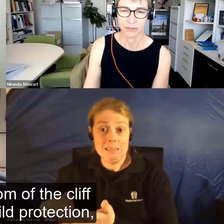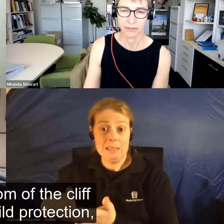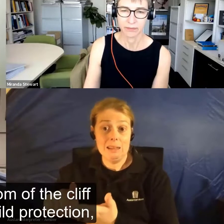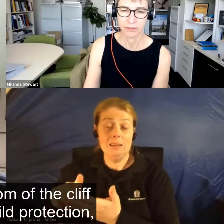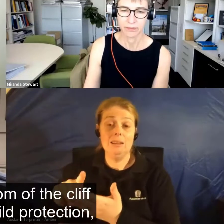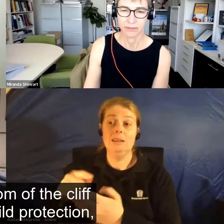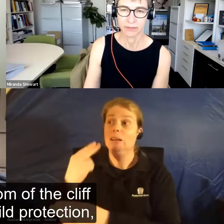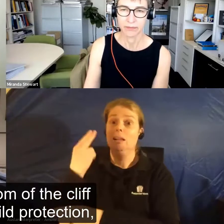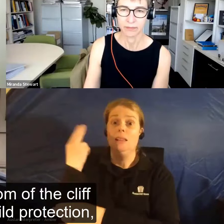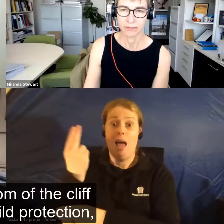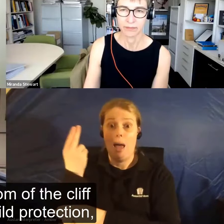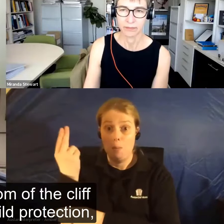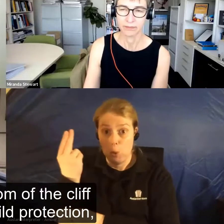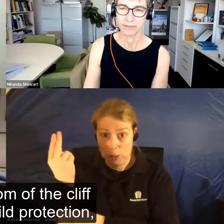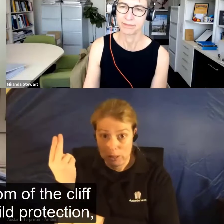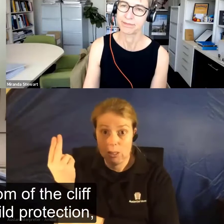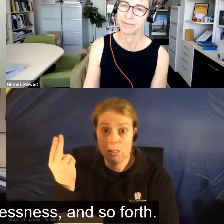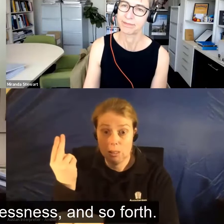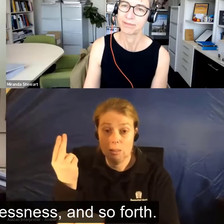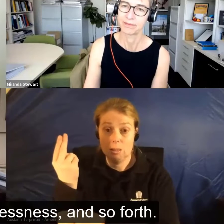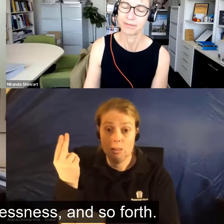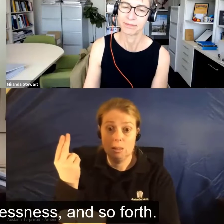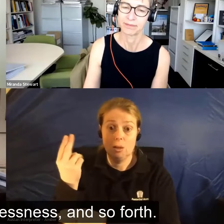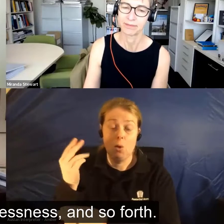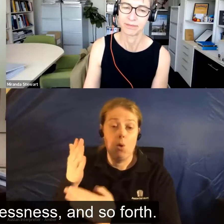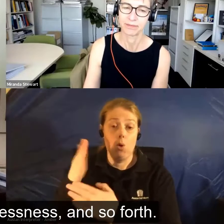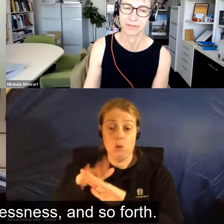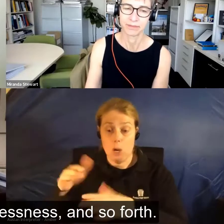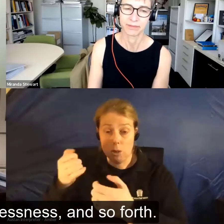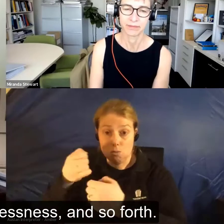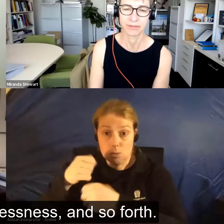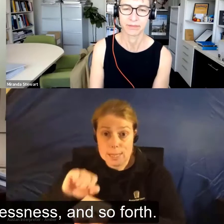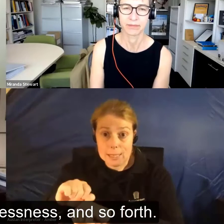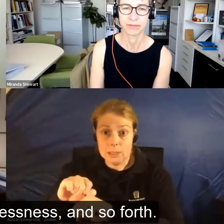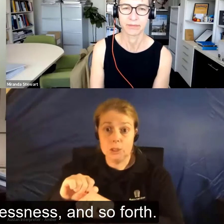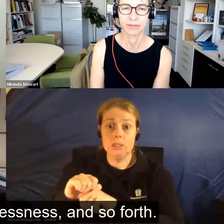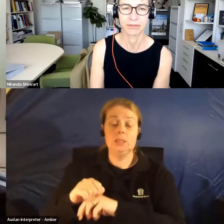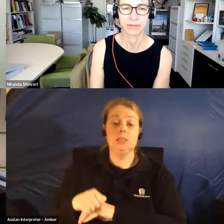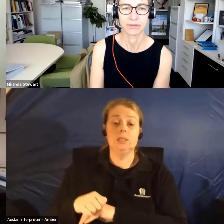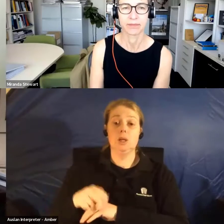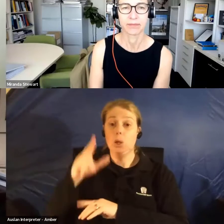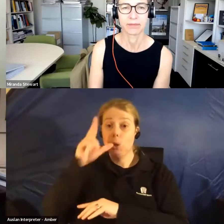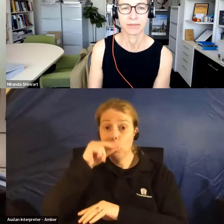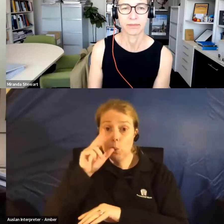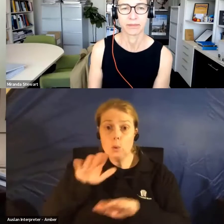bottom of the cliff later on: child protection, youth justice, homelessness, and so forth.